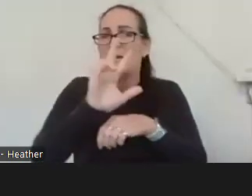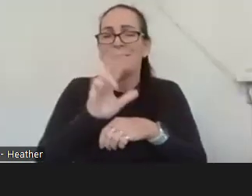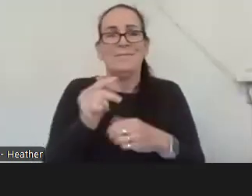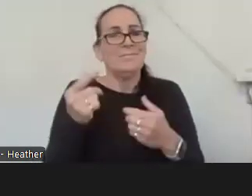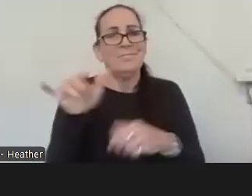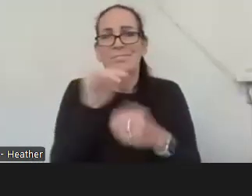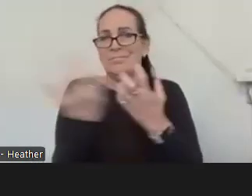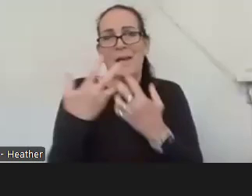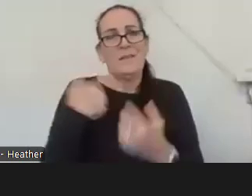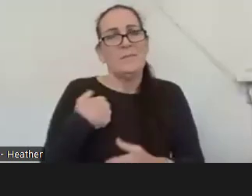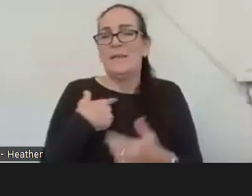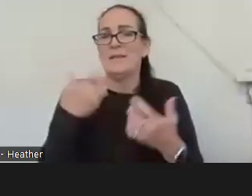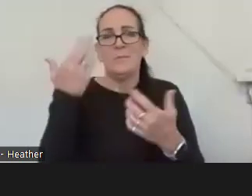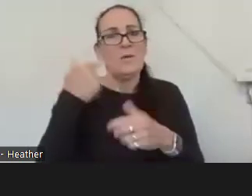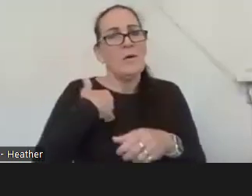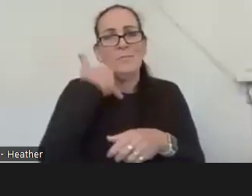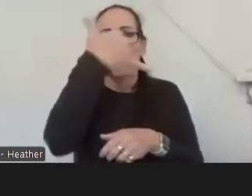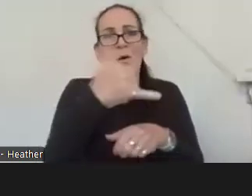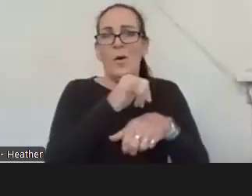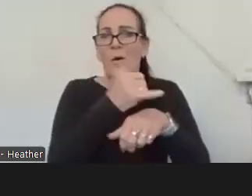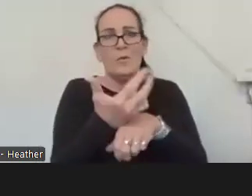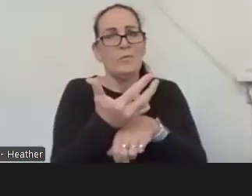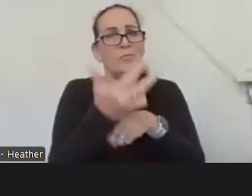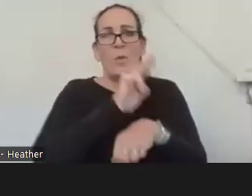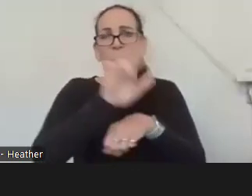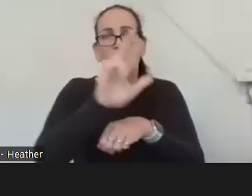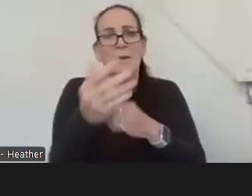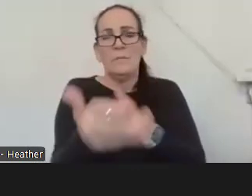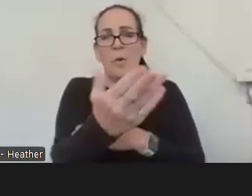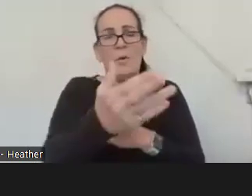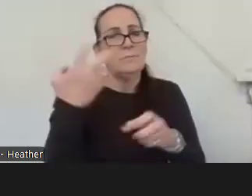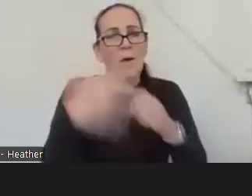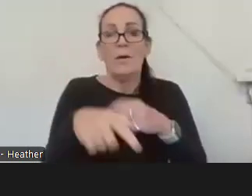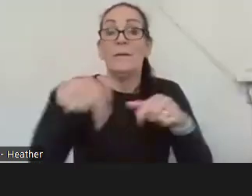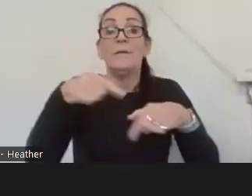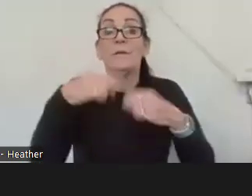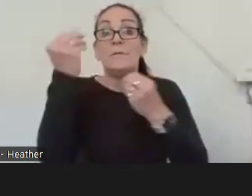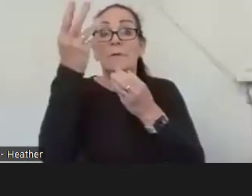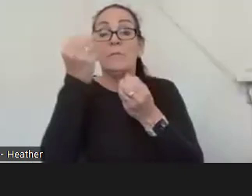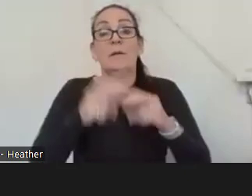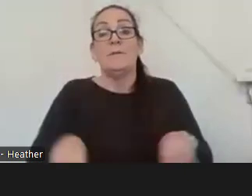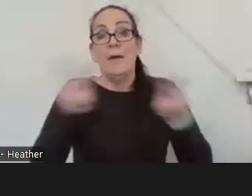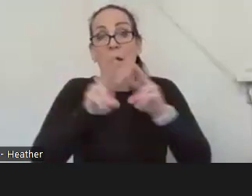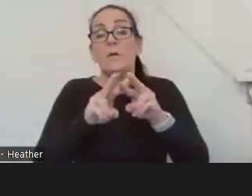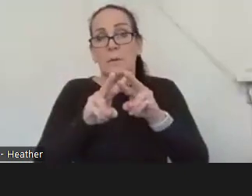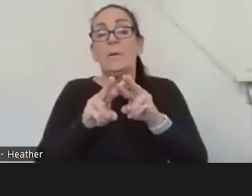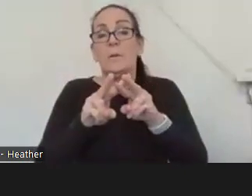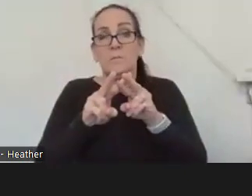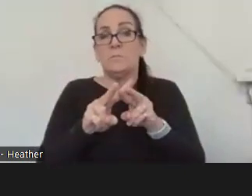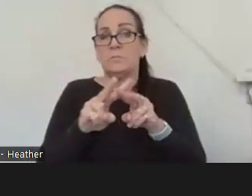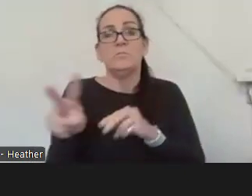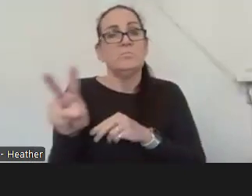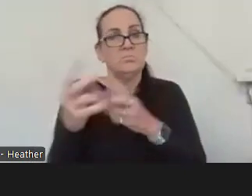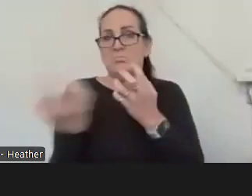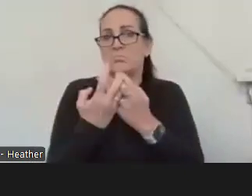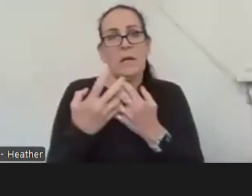difficult. So this information is very valuable to people like myself. So